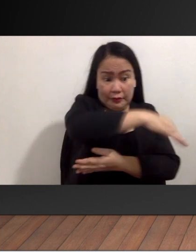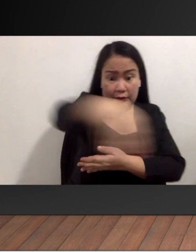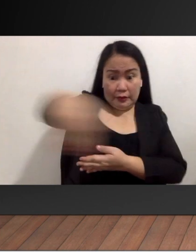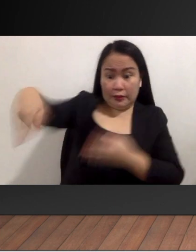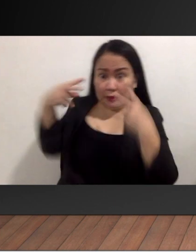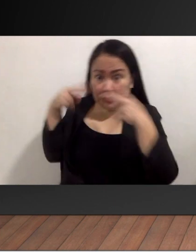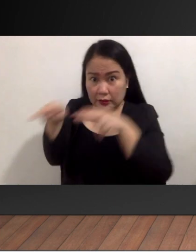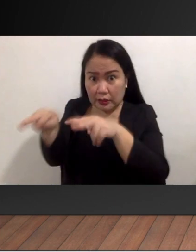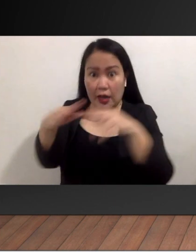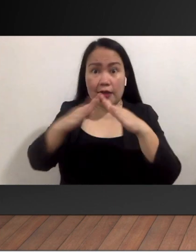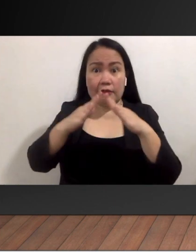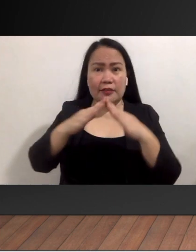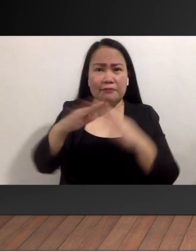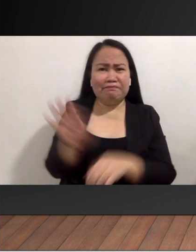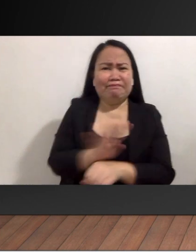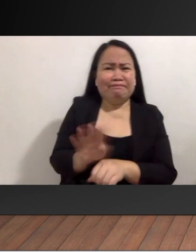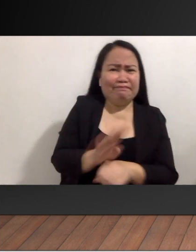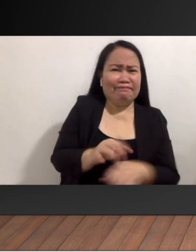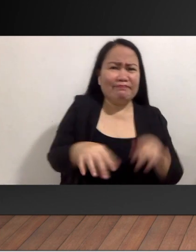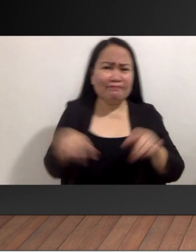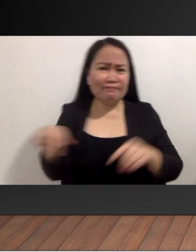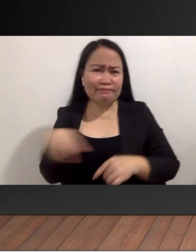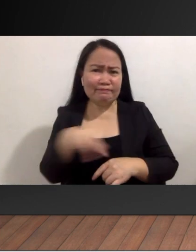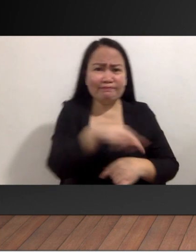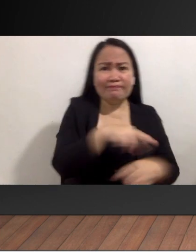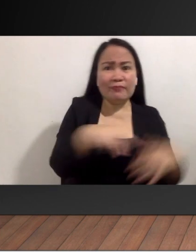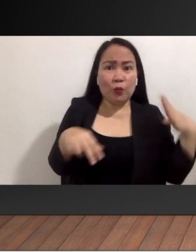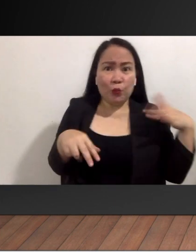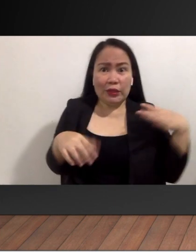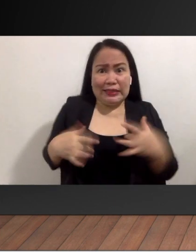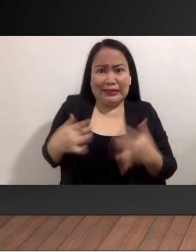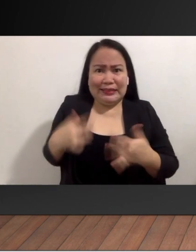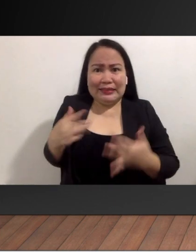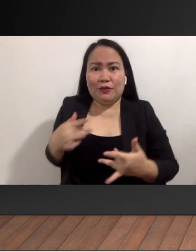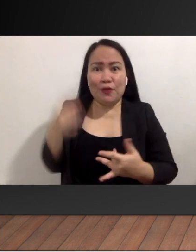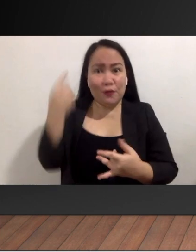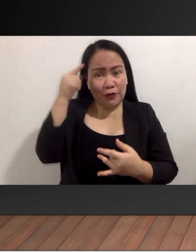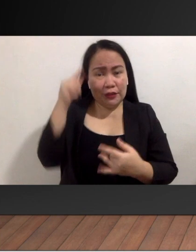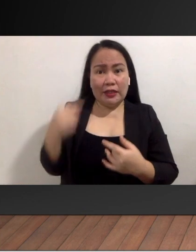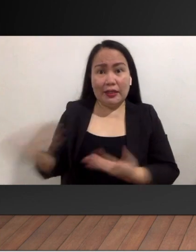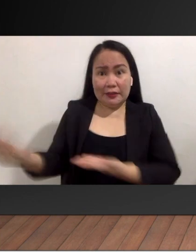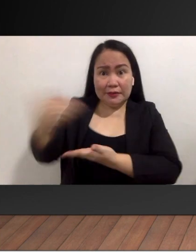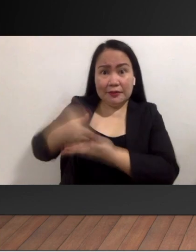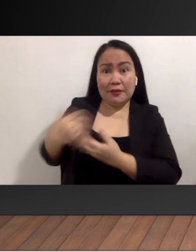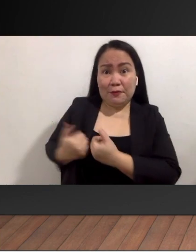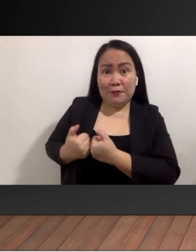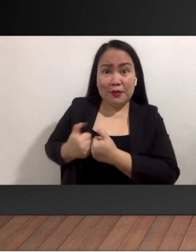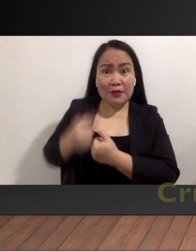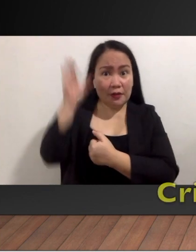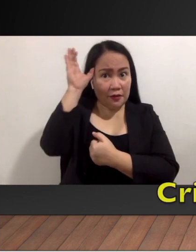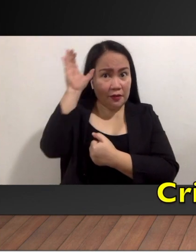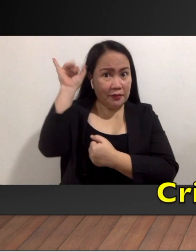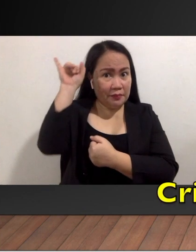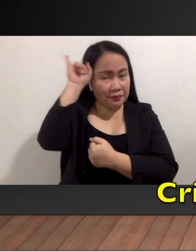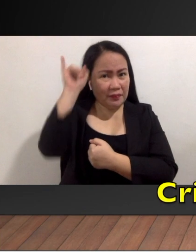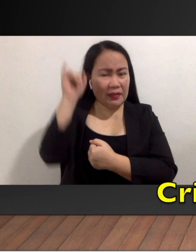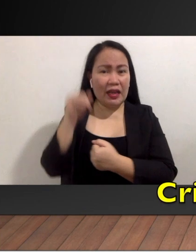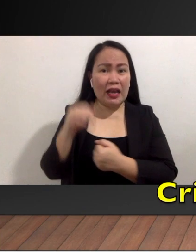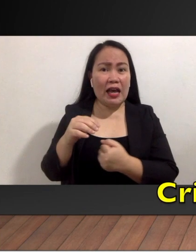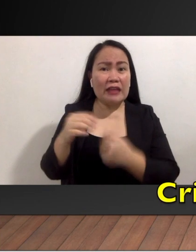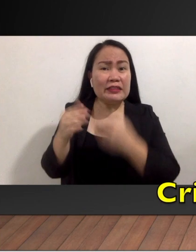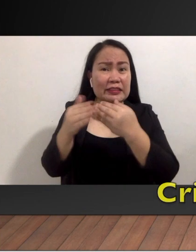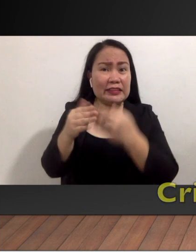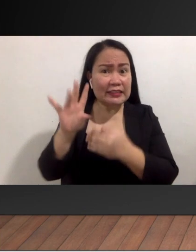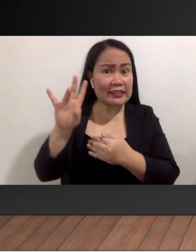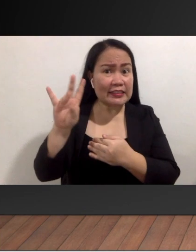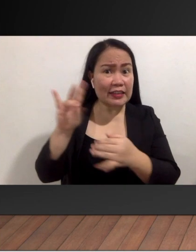was restless. She is waiting for the arrival of her boyfriend, Ibarra. Almost 7 years